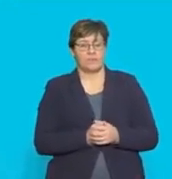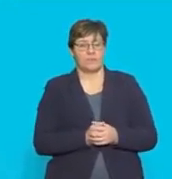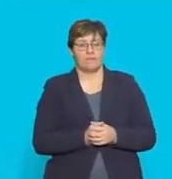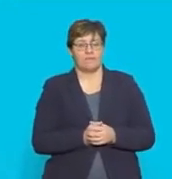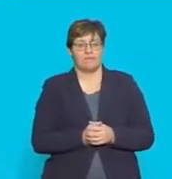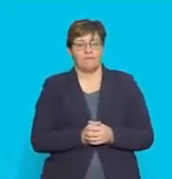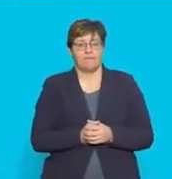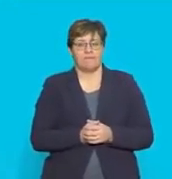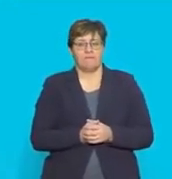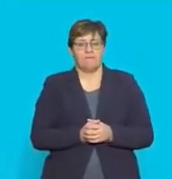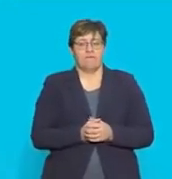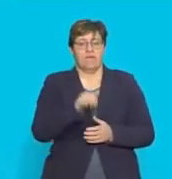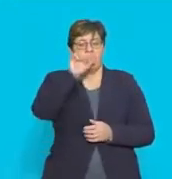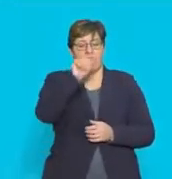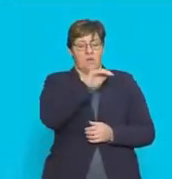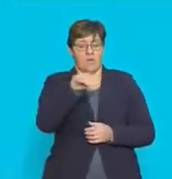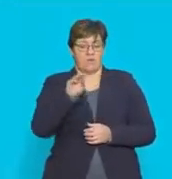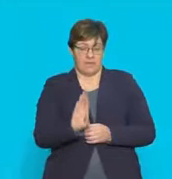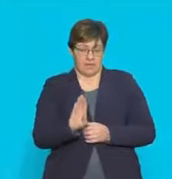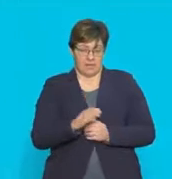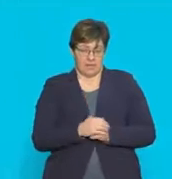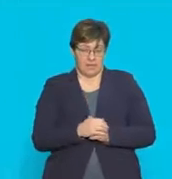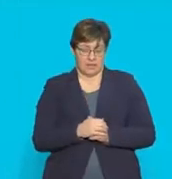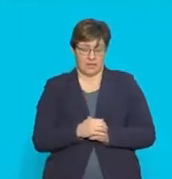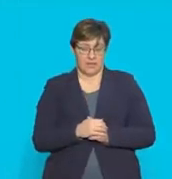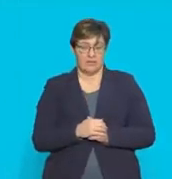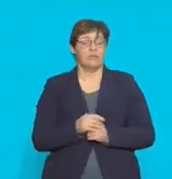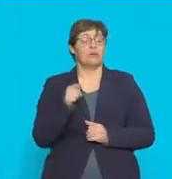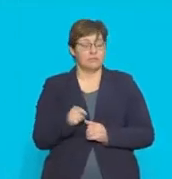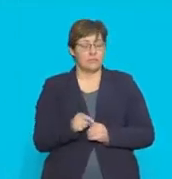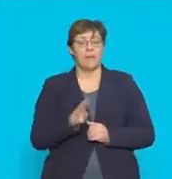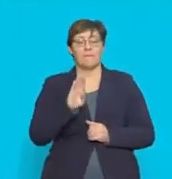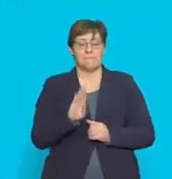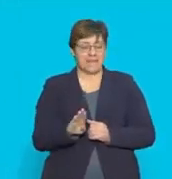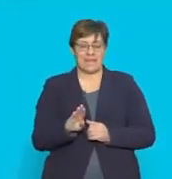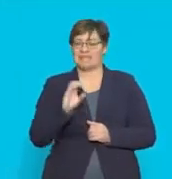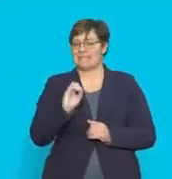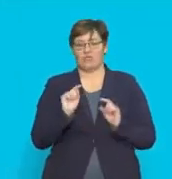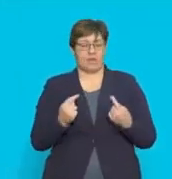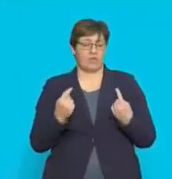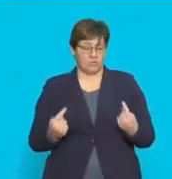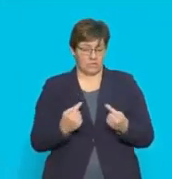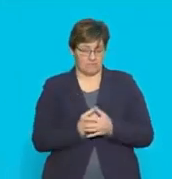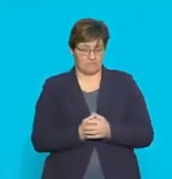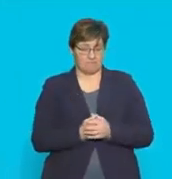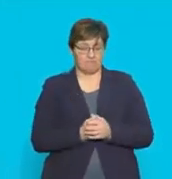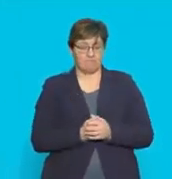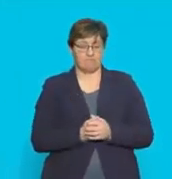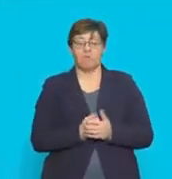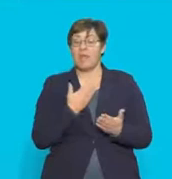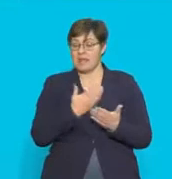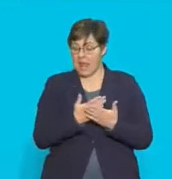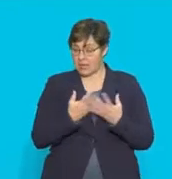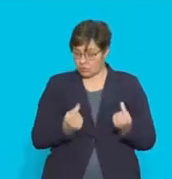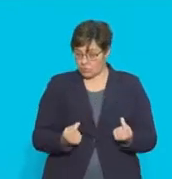A over B, right? Where B is not equal to 0. If I can do that, then I